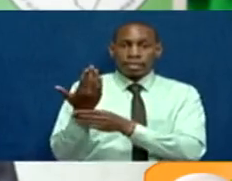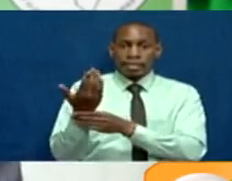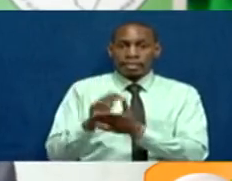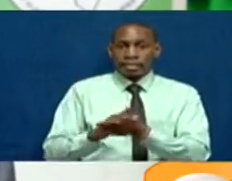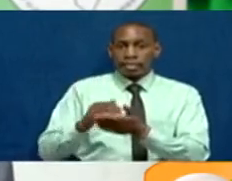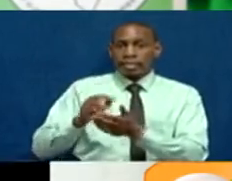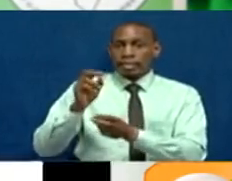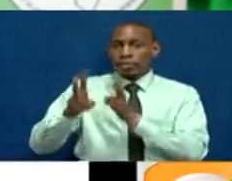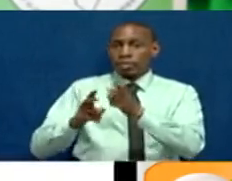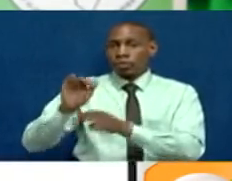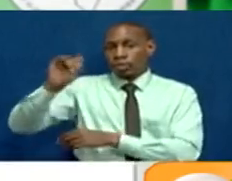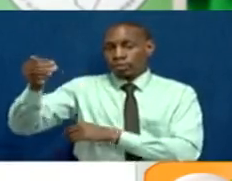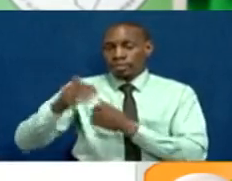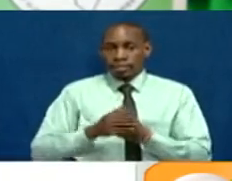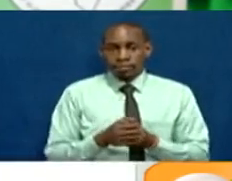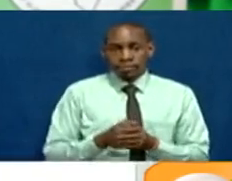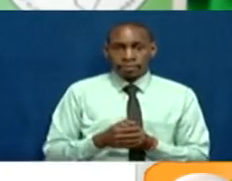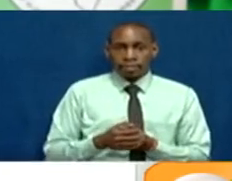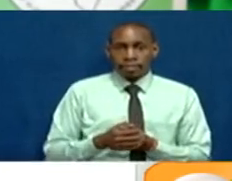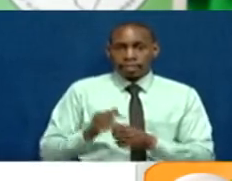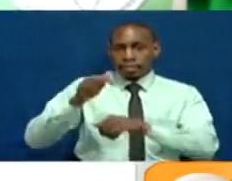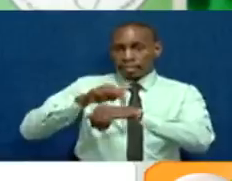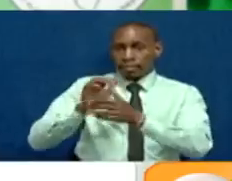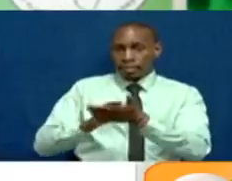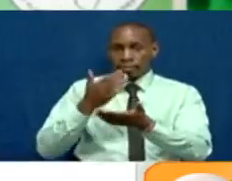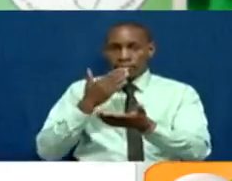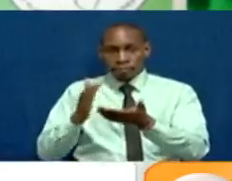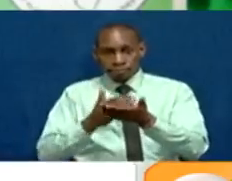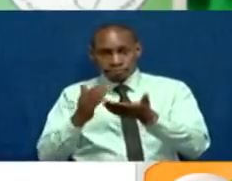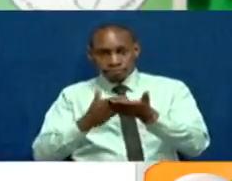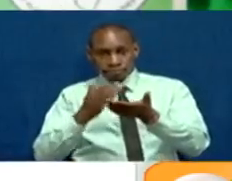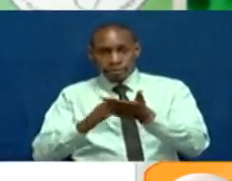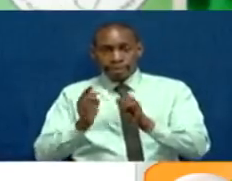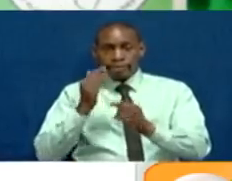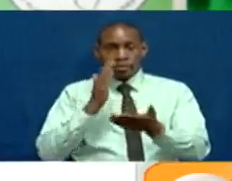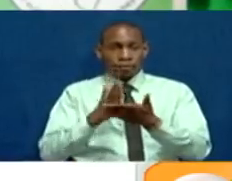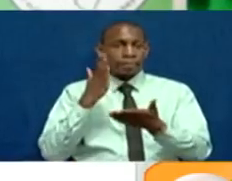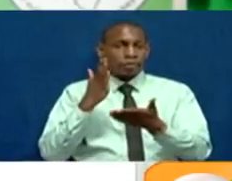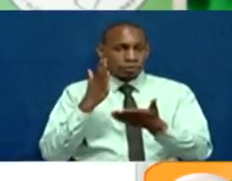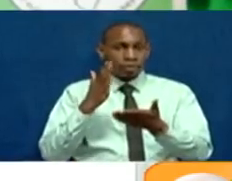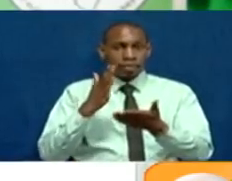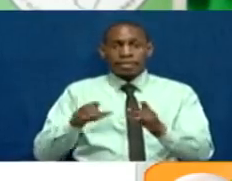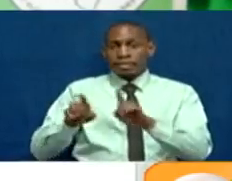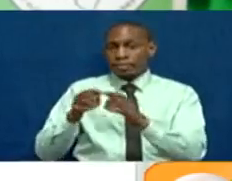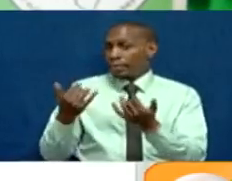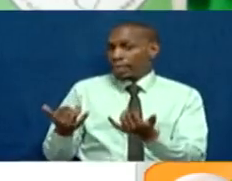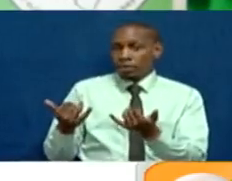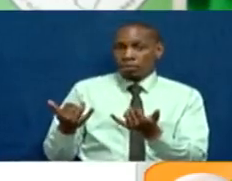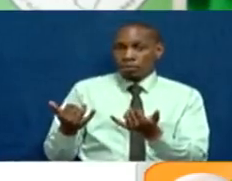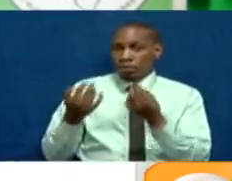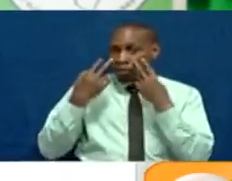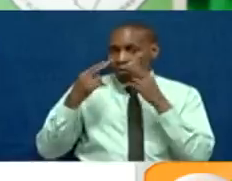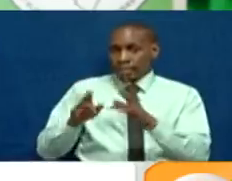from 22 counties. And upon checking or initial verification, that's when they